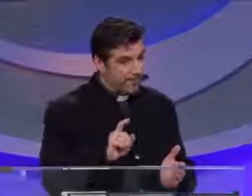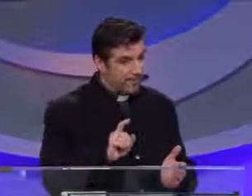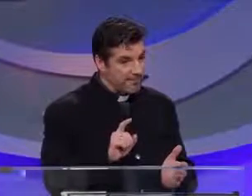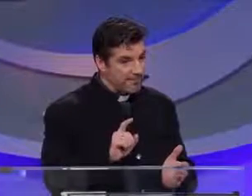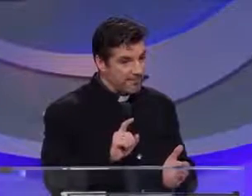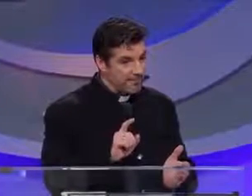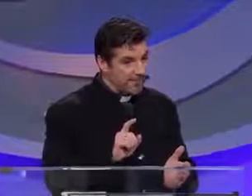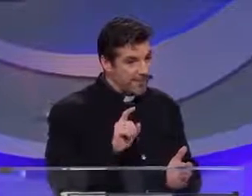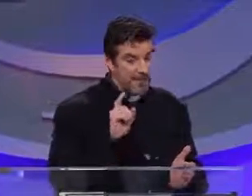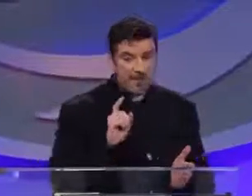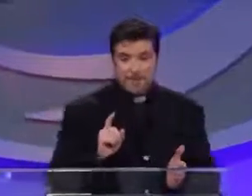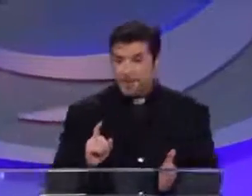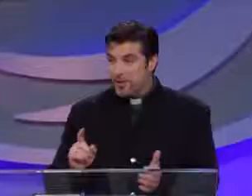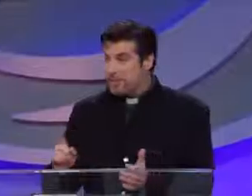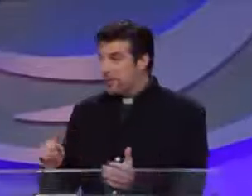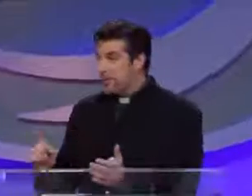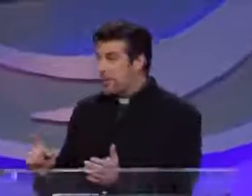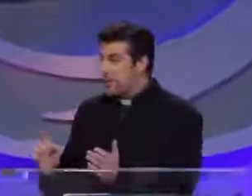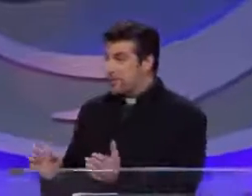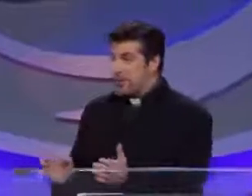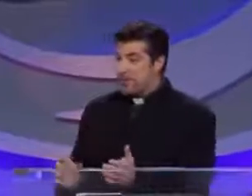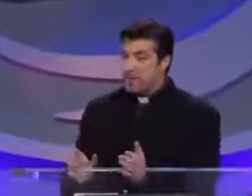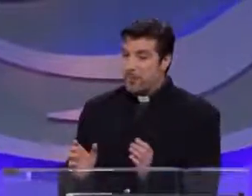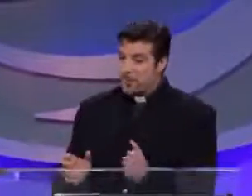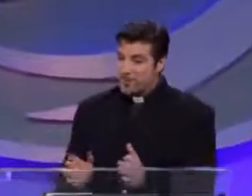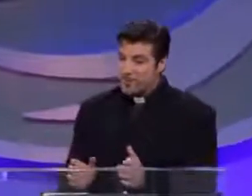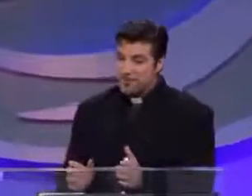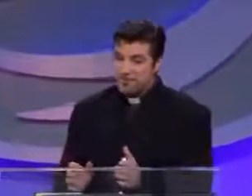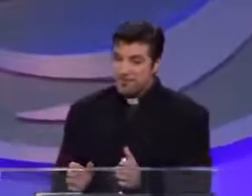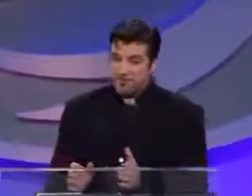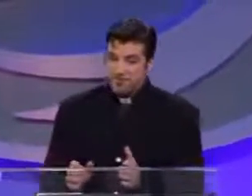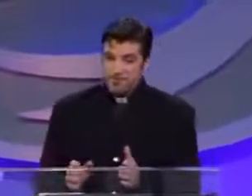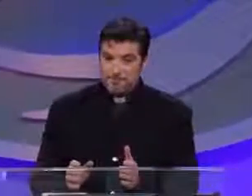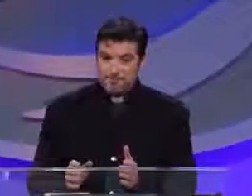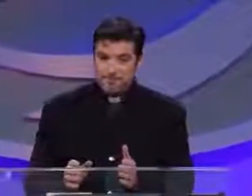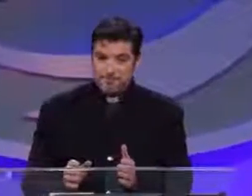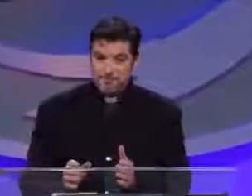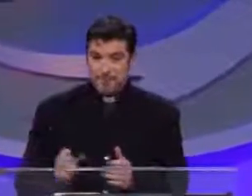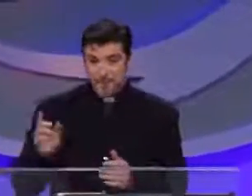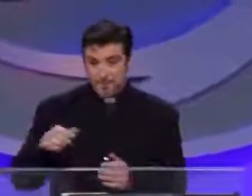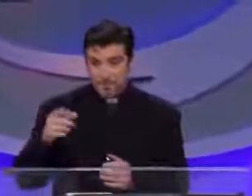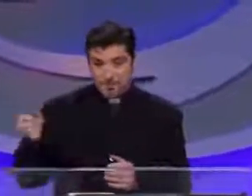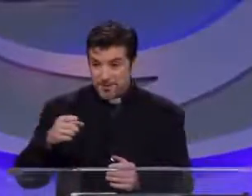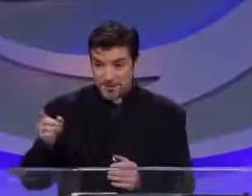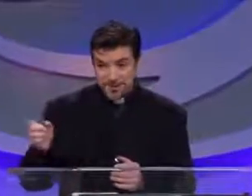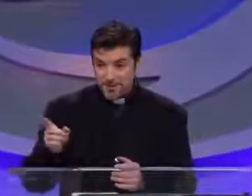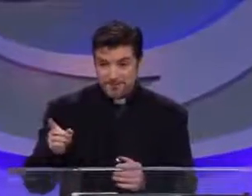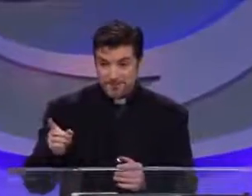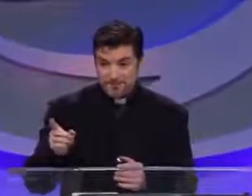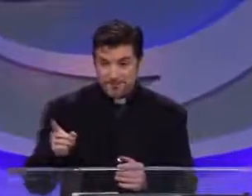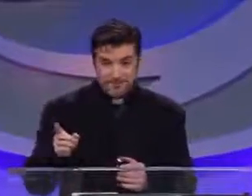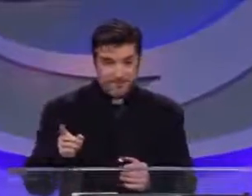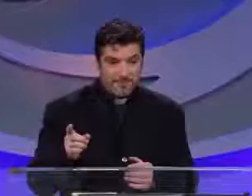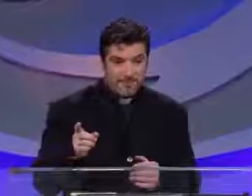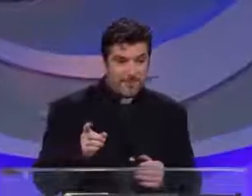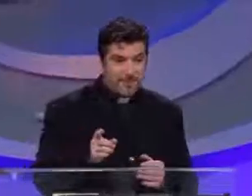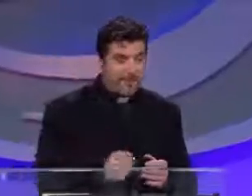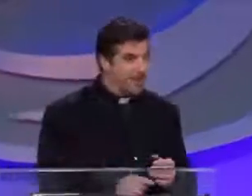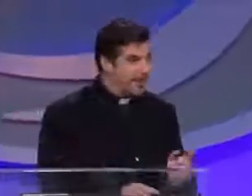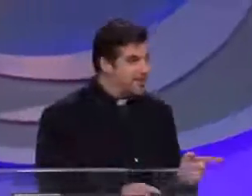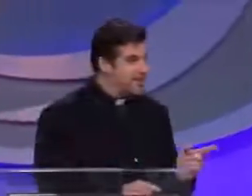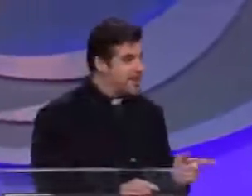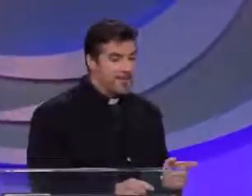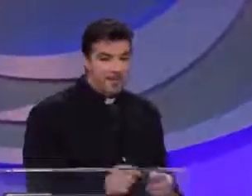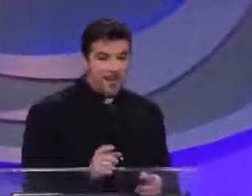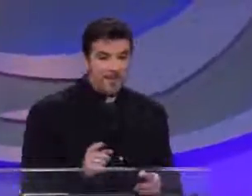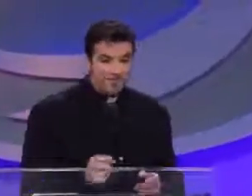that's not it. The Catholic Church believed that we were saved by works. And that was the protest.